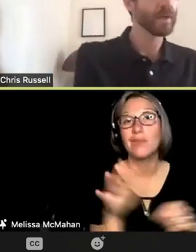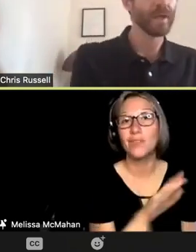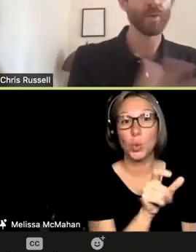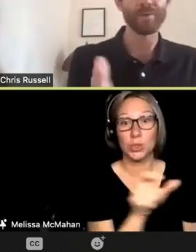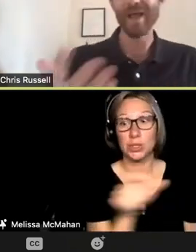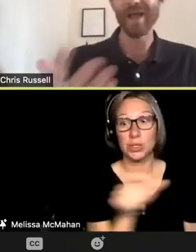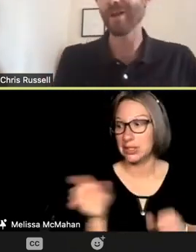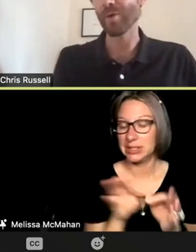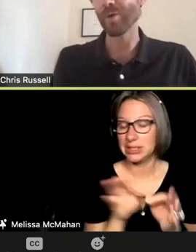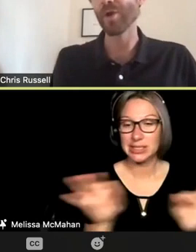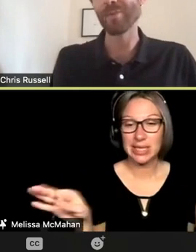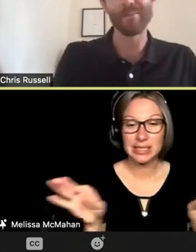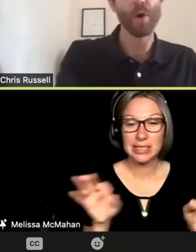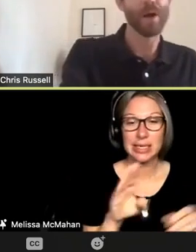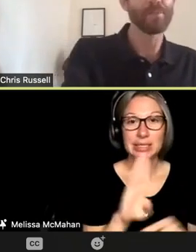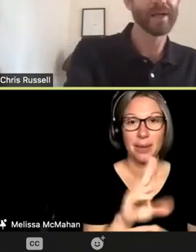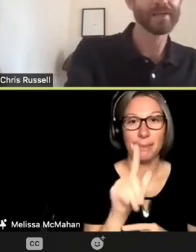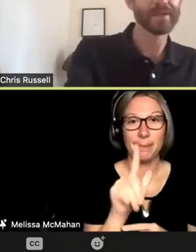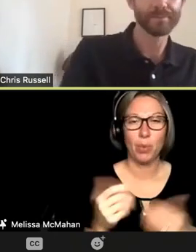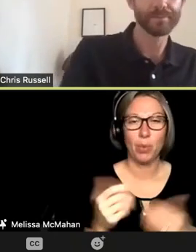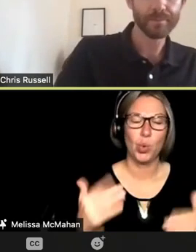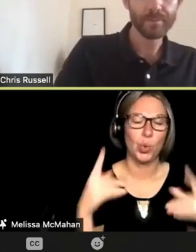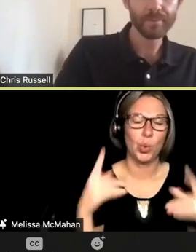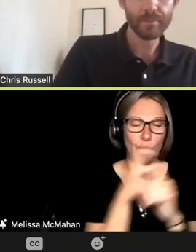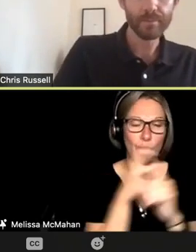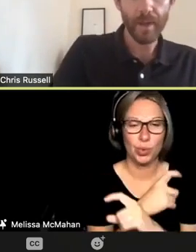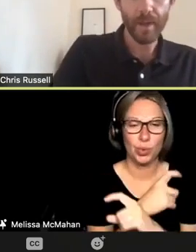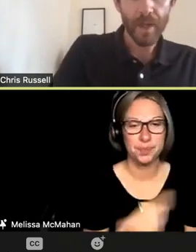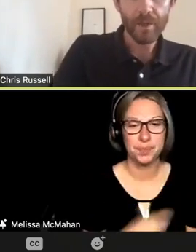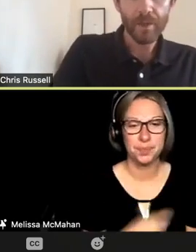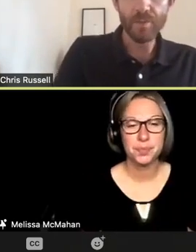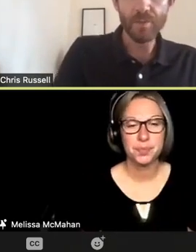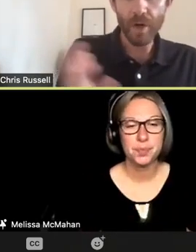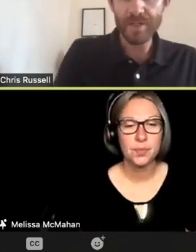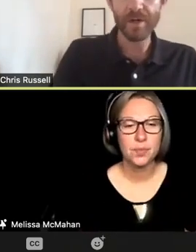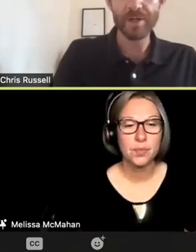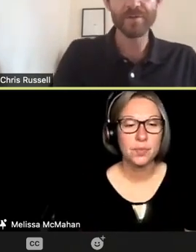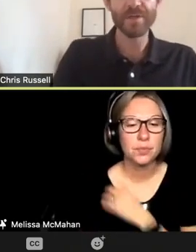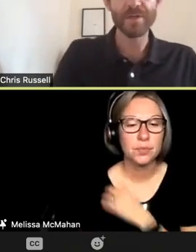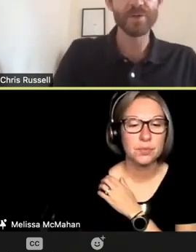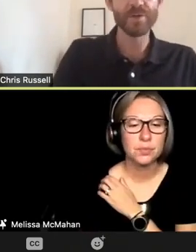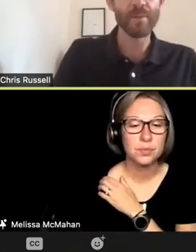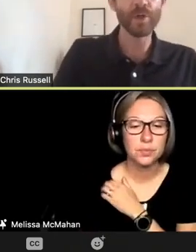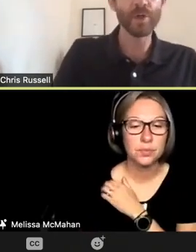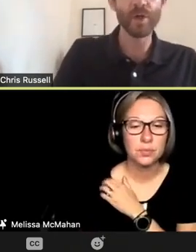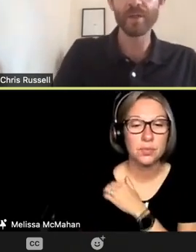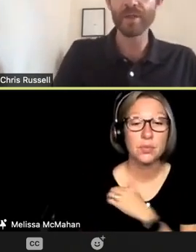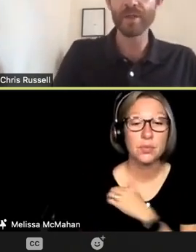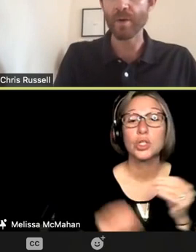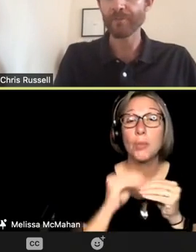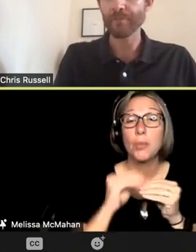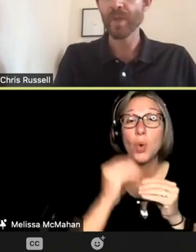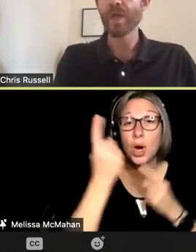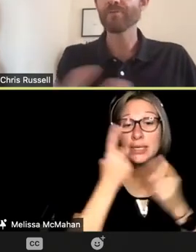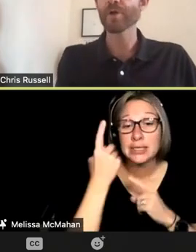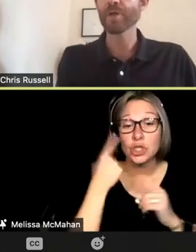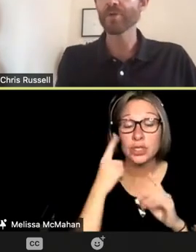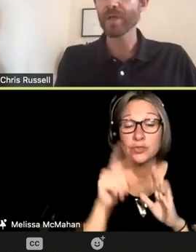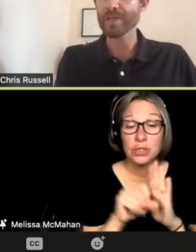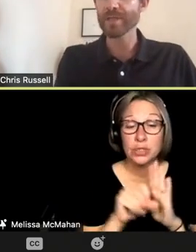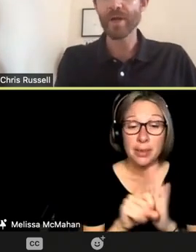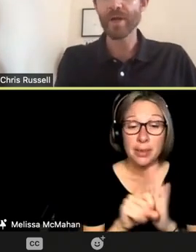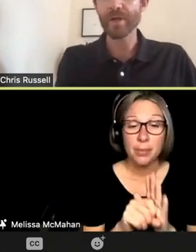bubbling, it would only make it more complex. Okay, there's more considerations for symbols. Remember, we looked at this one.